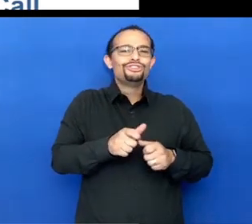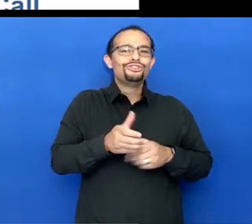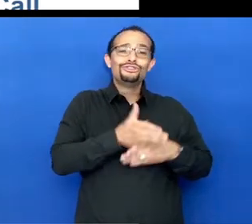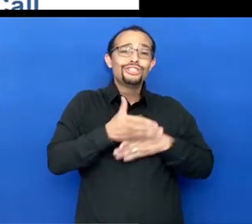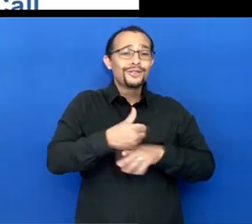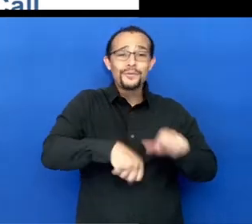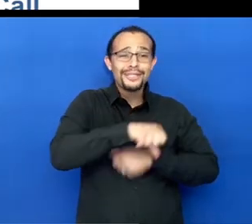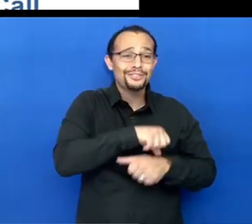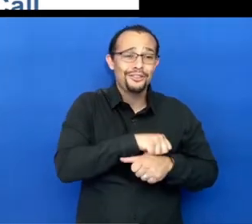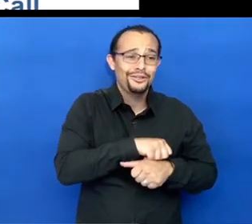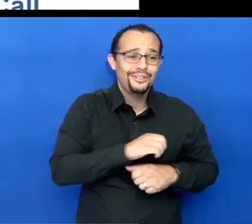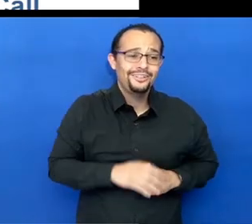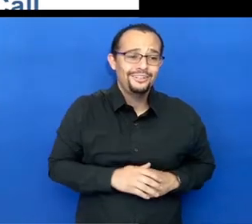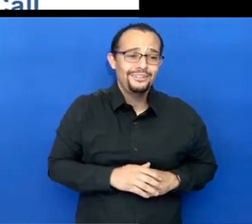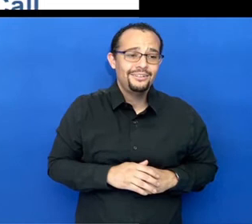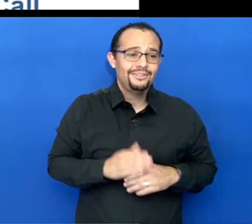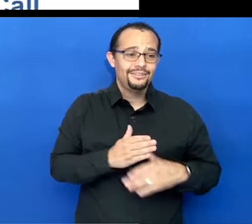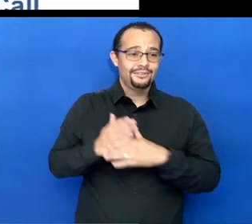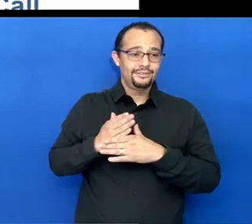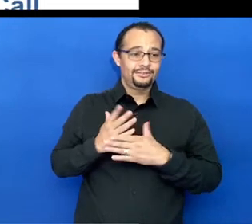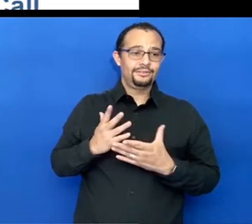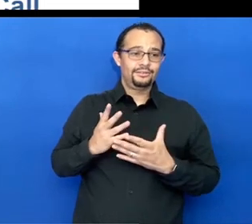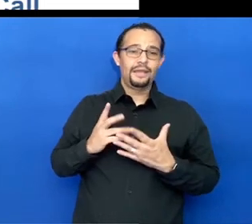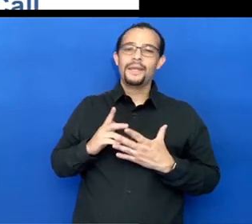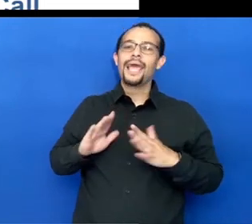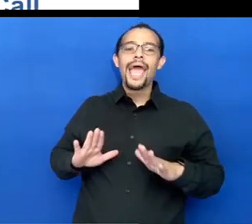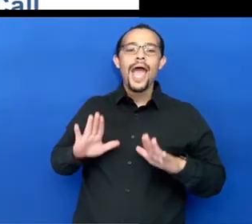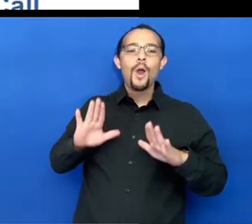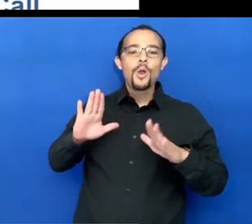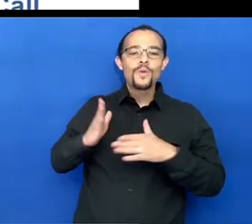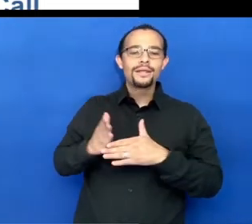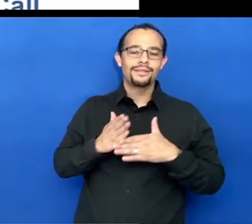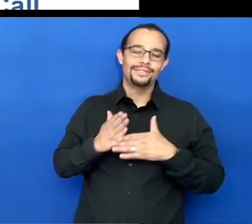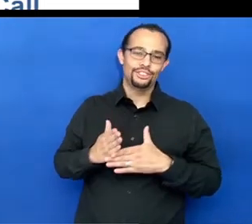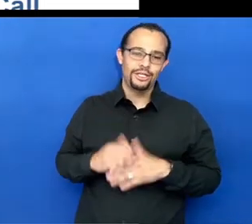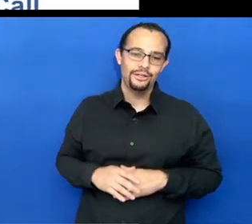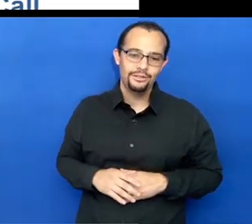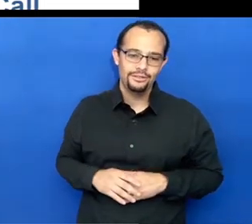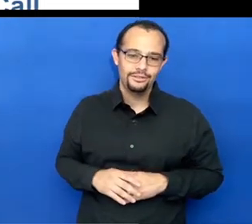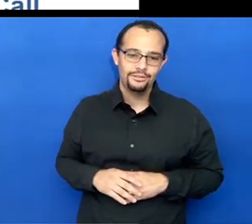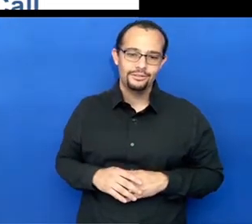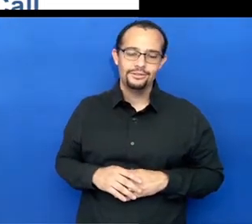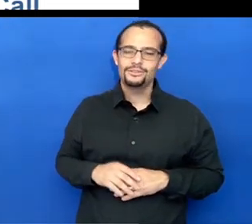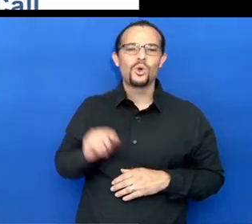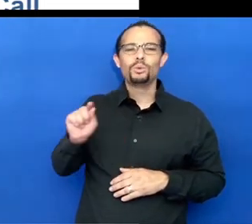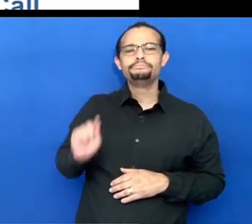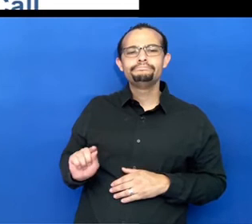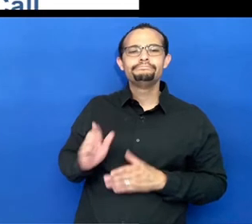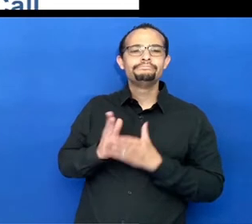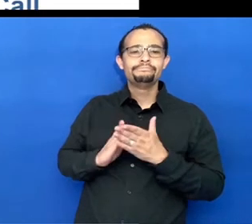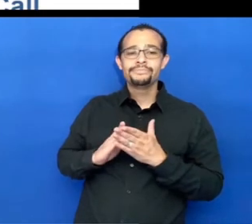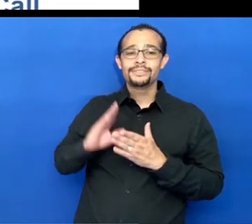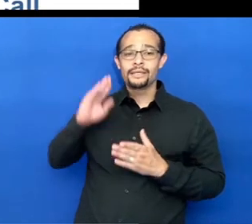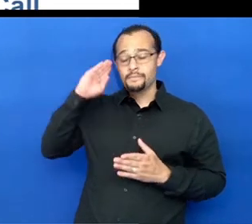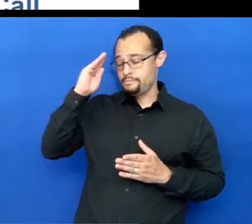it in a group text message if you haven't developed that already with your family members or your immediate family. How great is that to